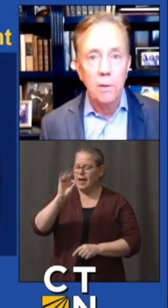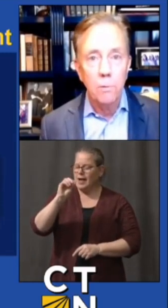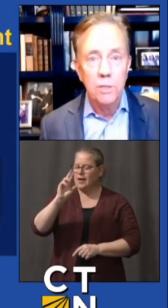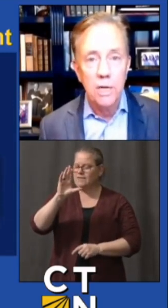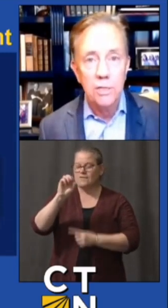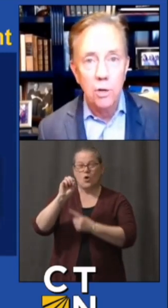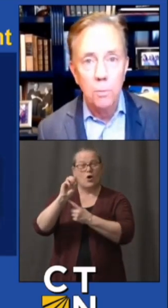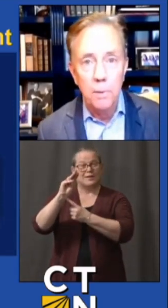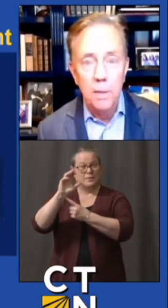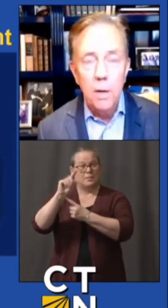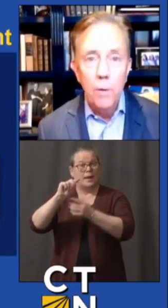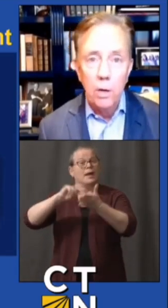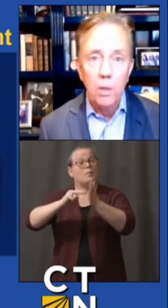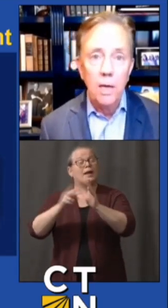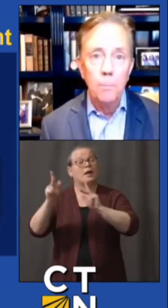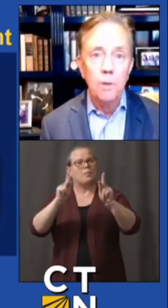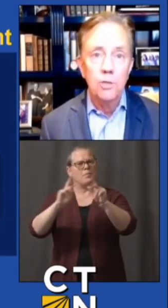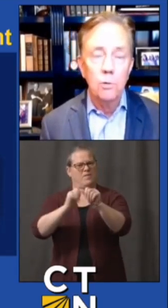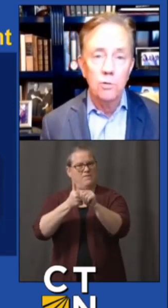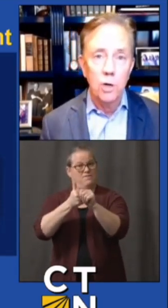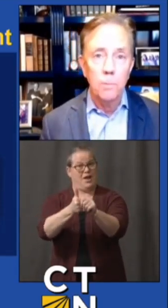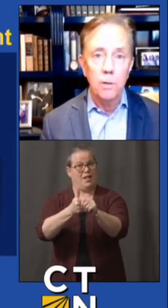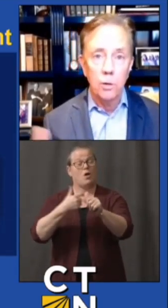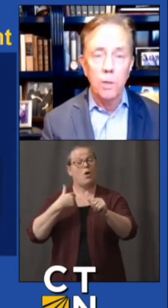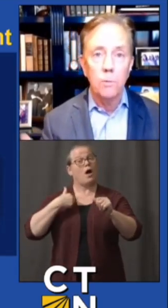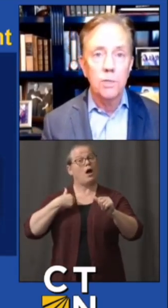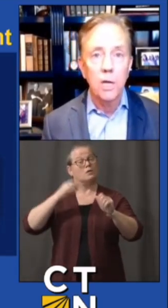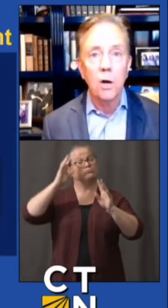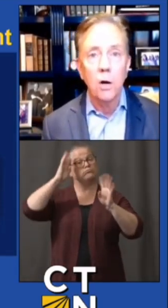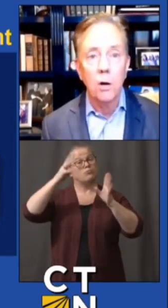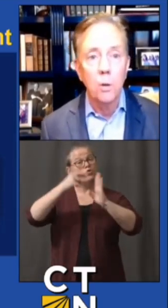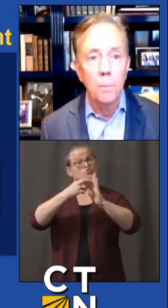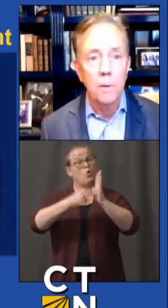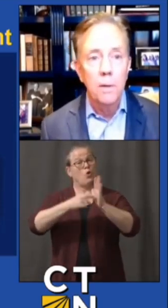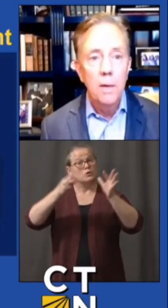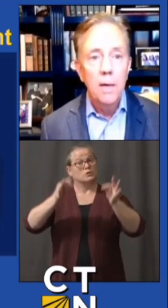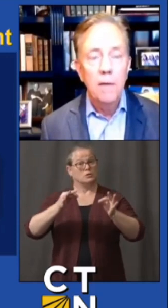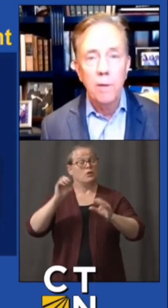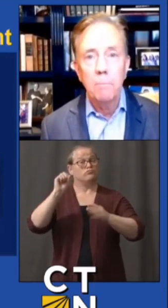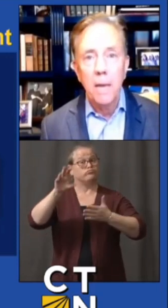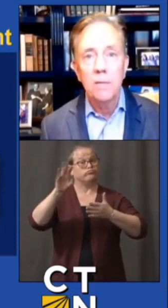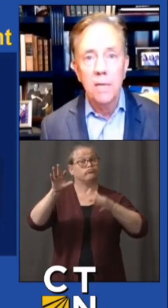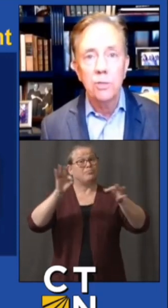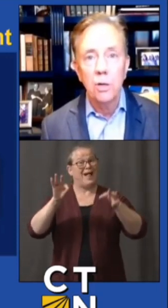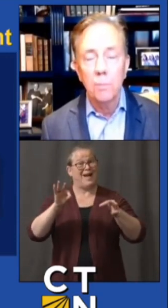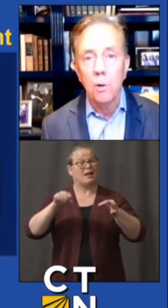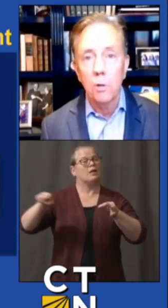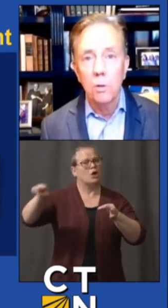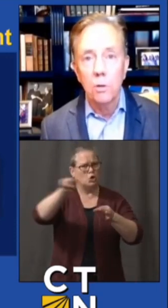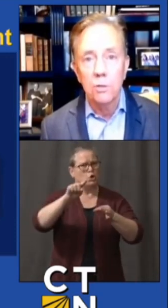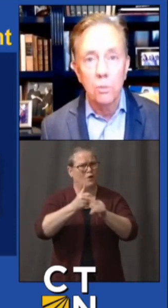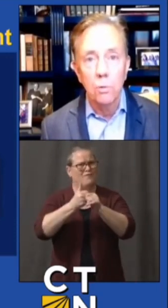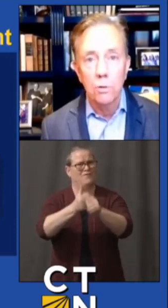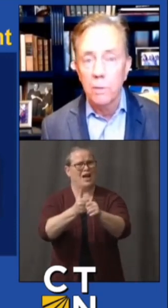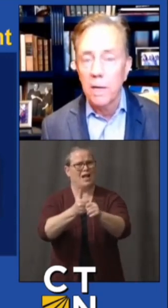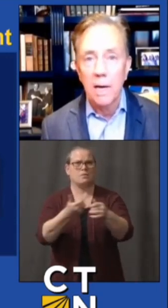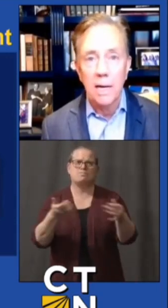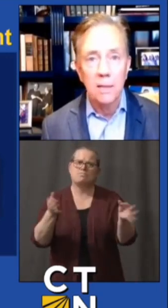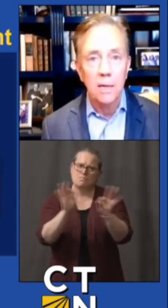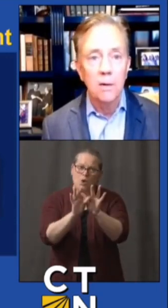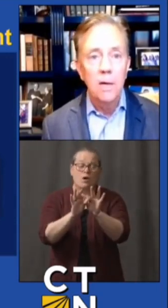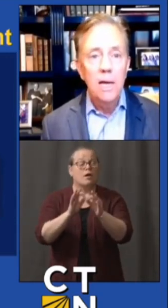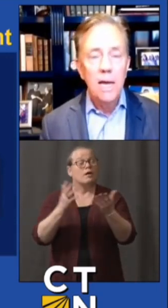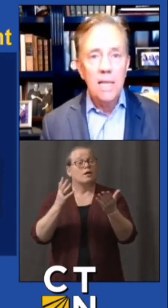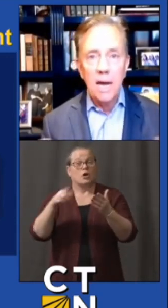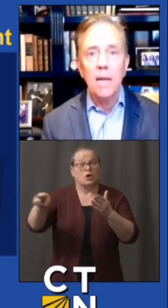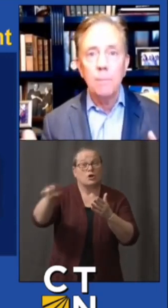degree to which it is open. We can only keep our schools open to the degree to which they are open if we pay attention to the protocols and the rules we got out